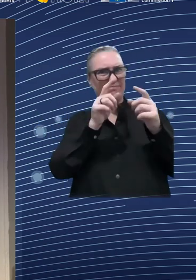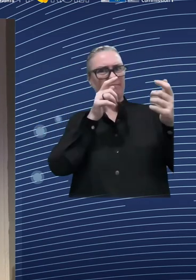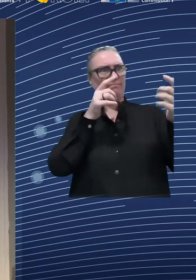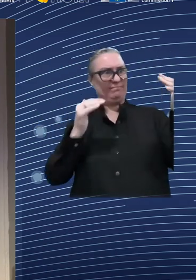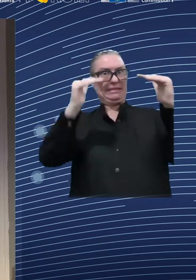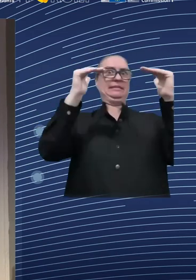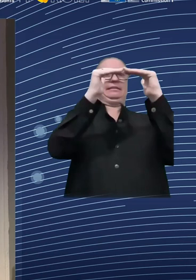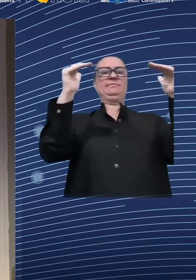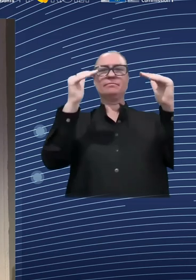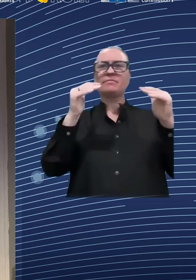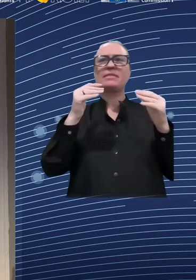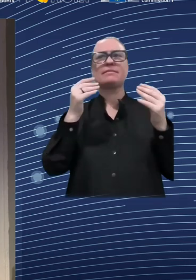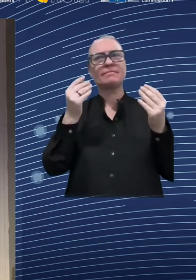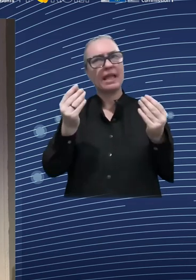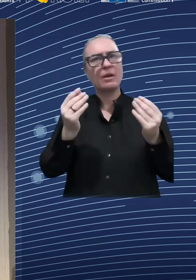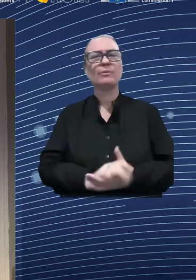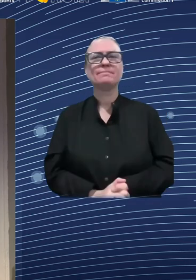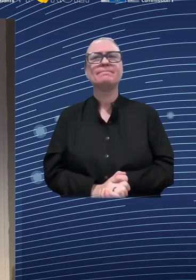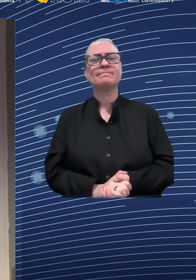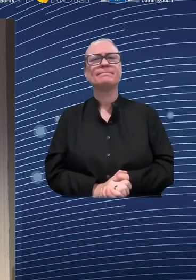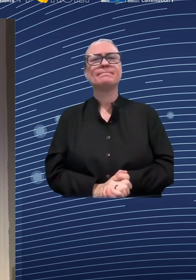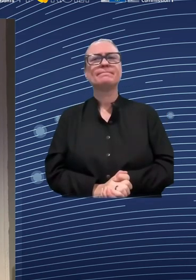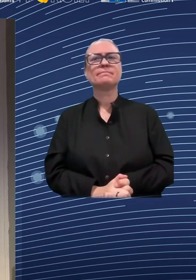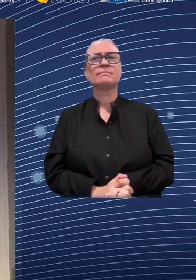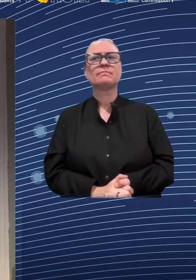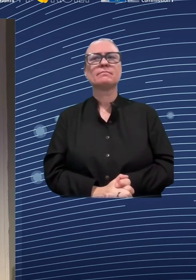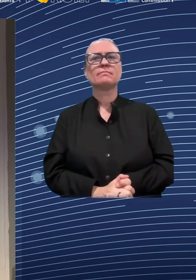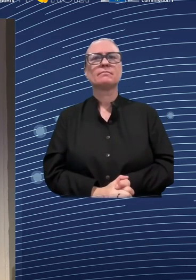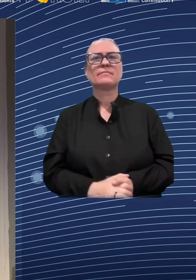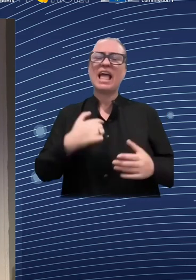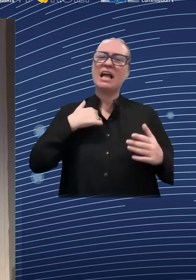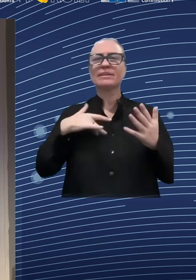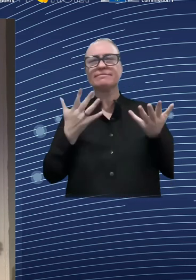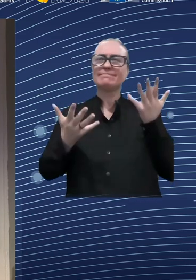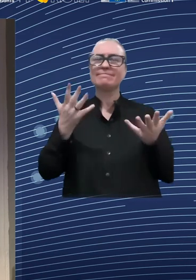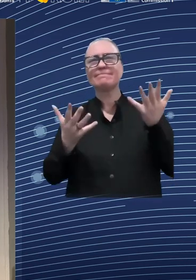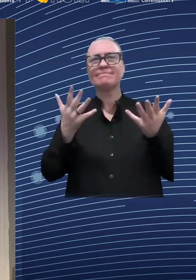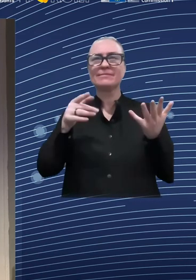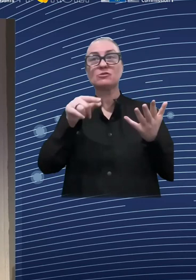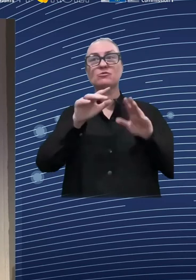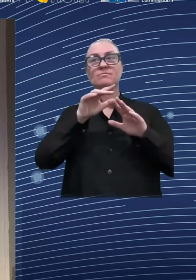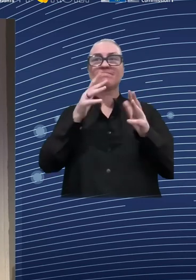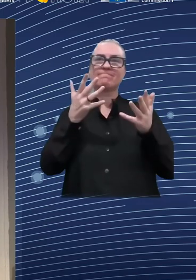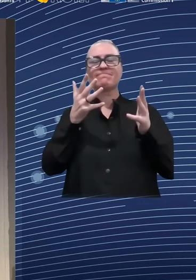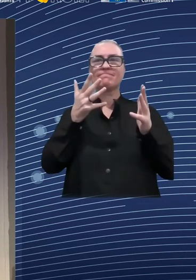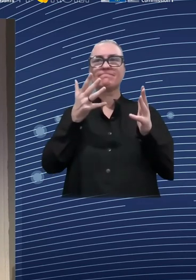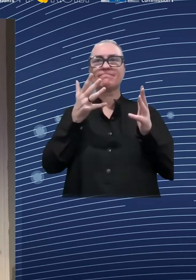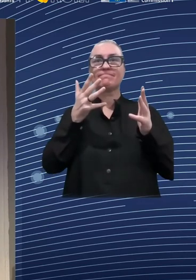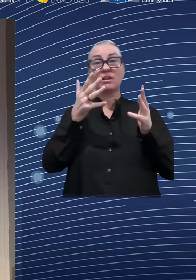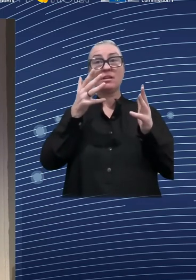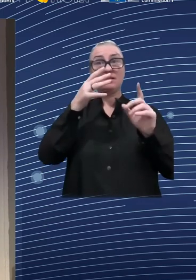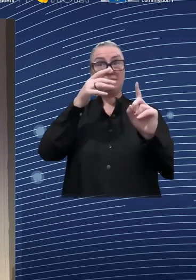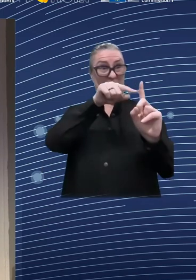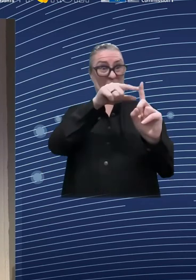it's important to understand what a skill shortage is in terms of, I mean, being serious with it,